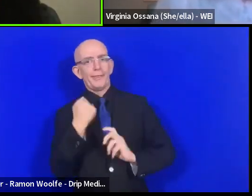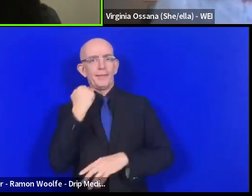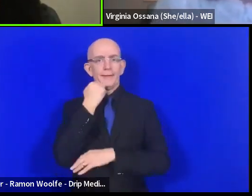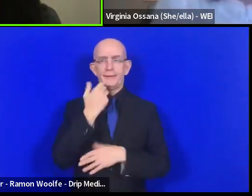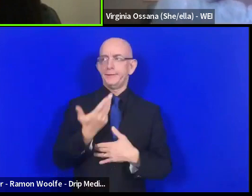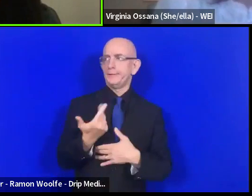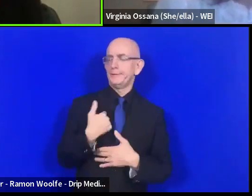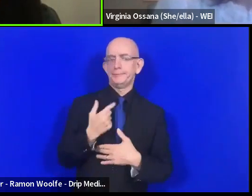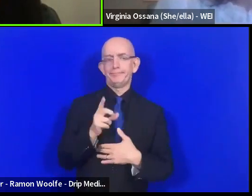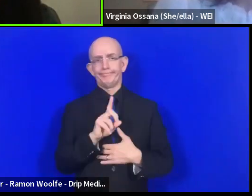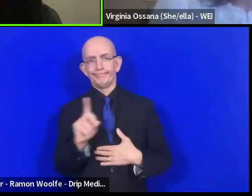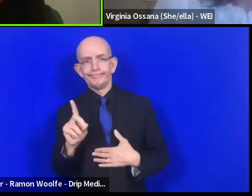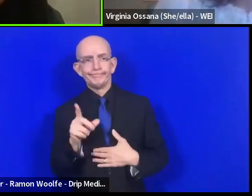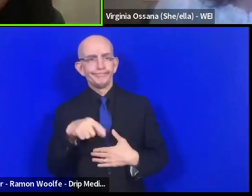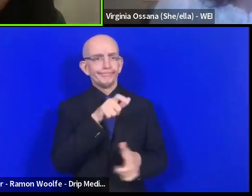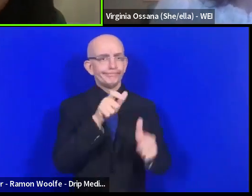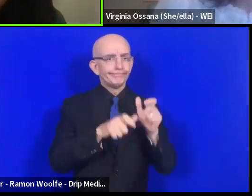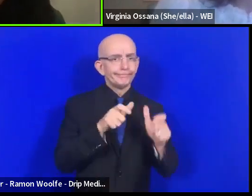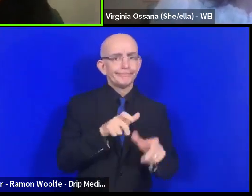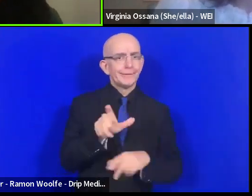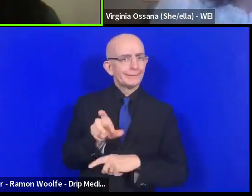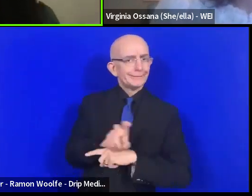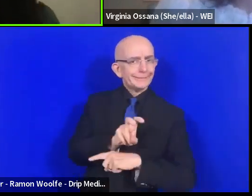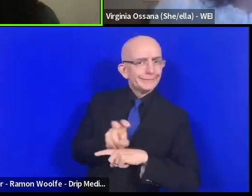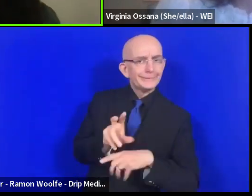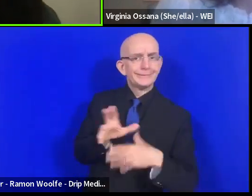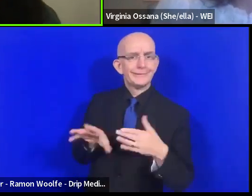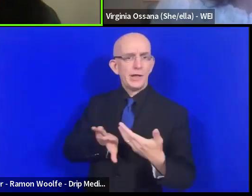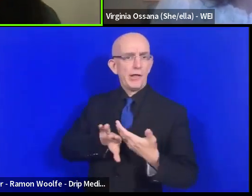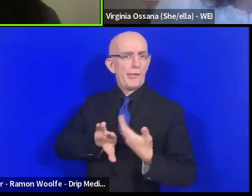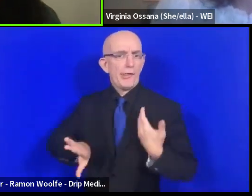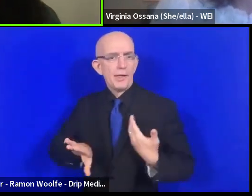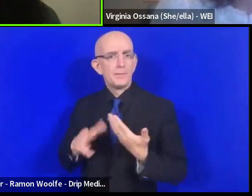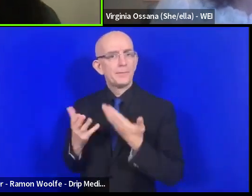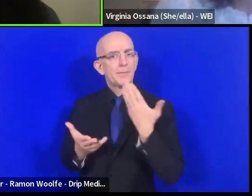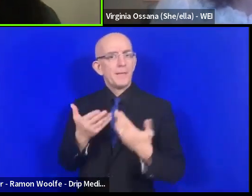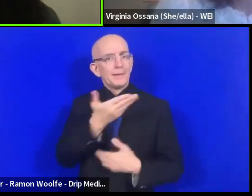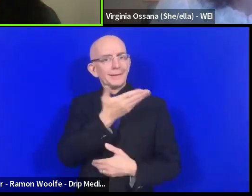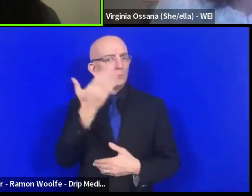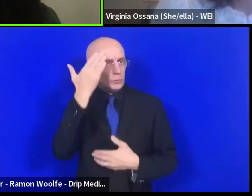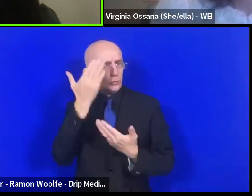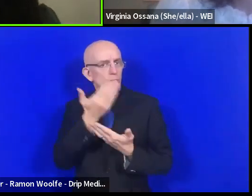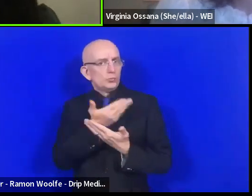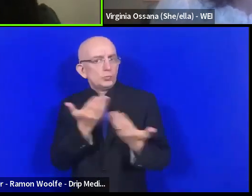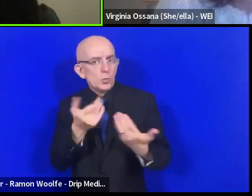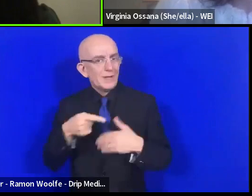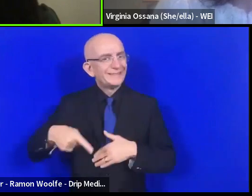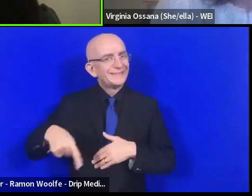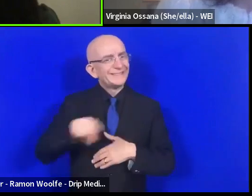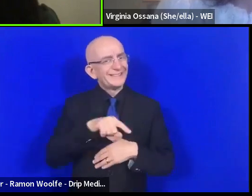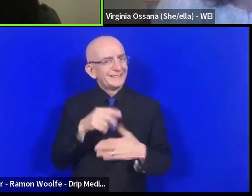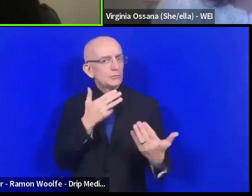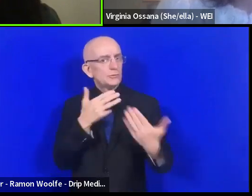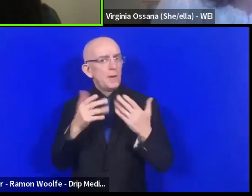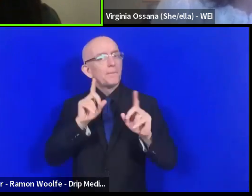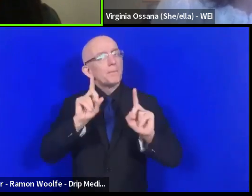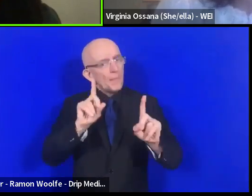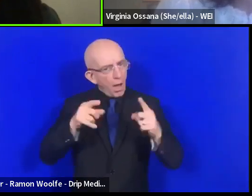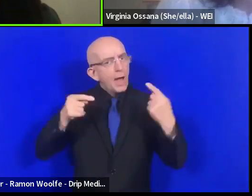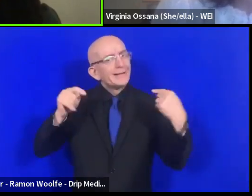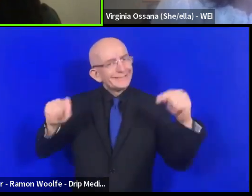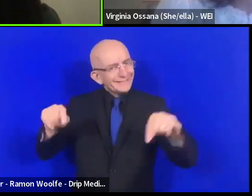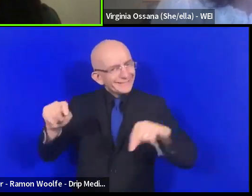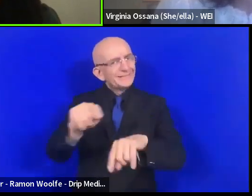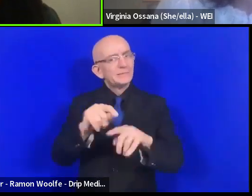conference, the topics of the conference, but felt very welcomed by everybody that they were interacting with.